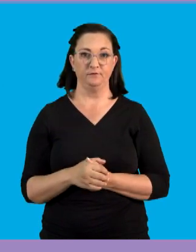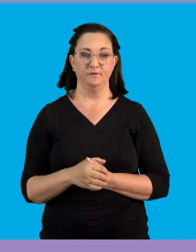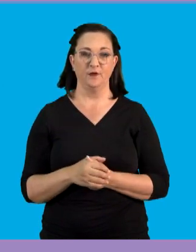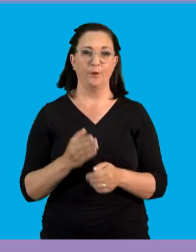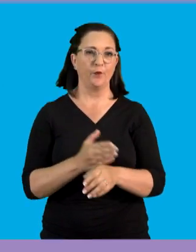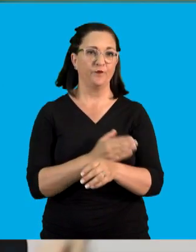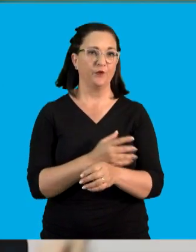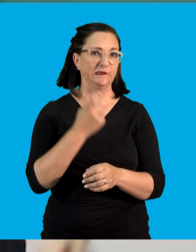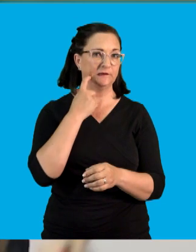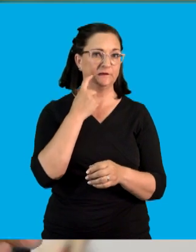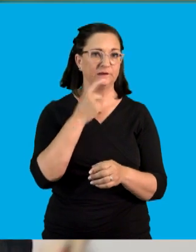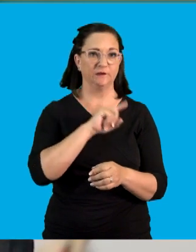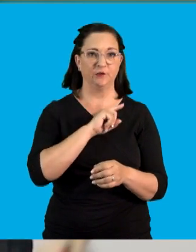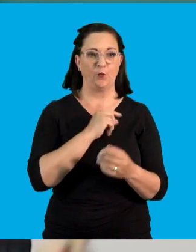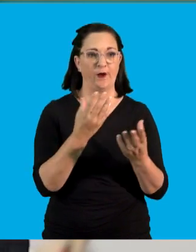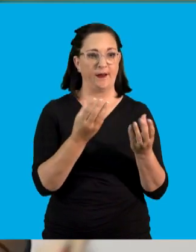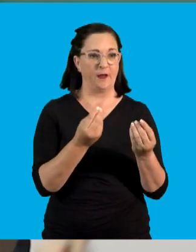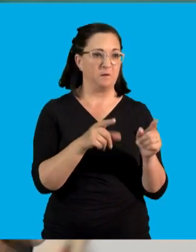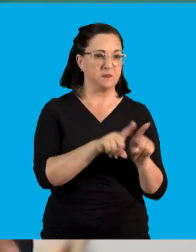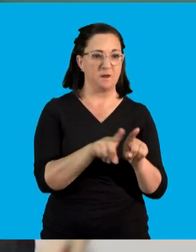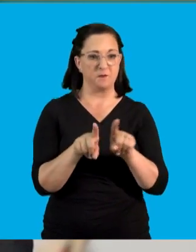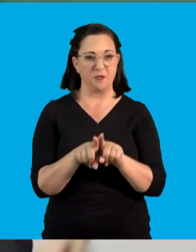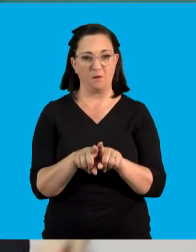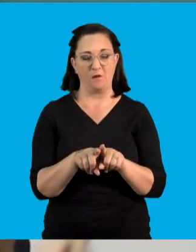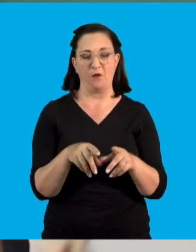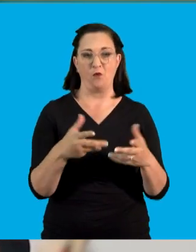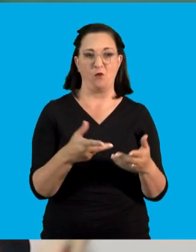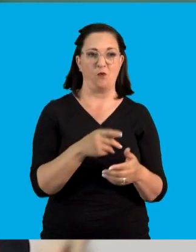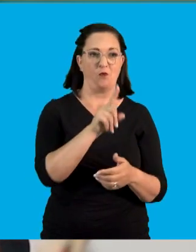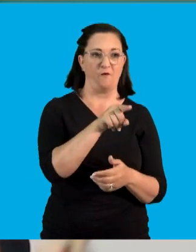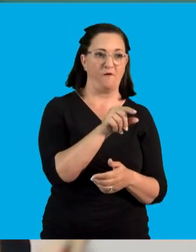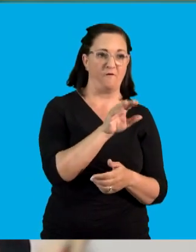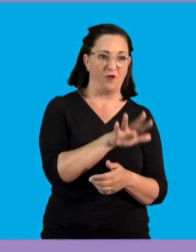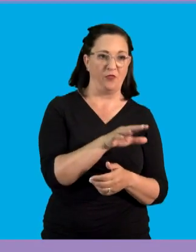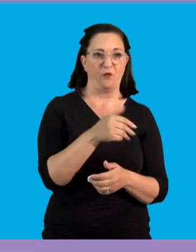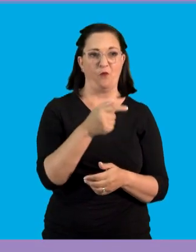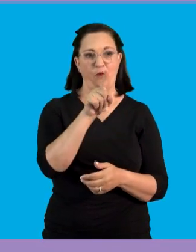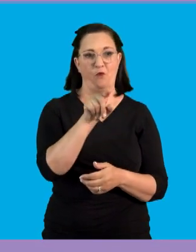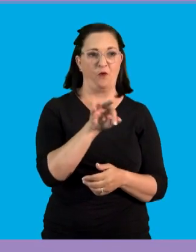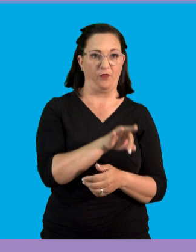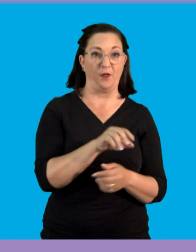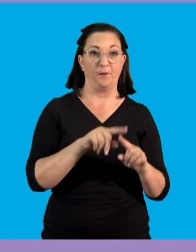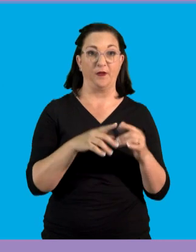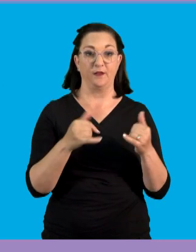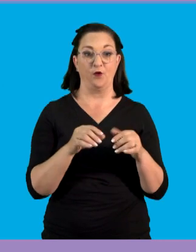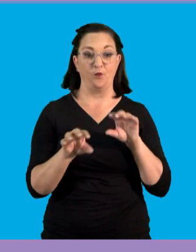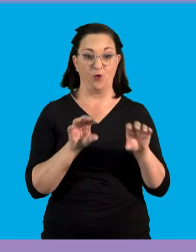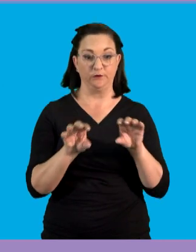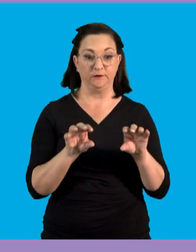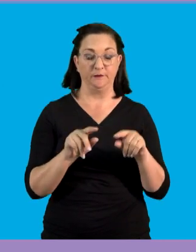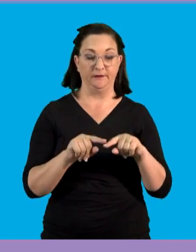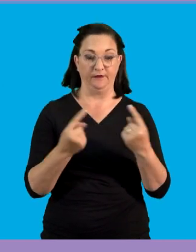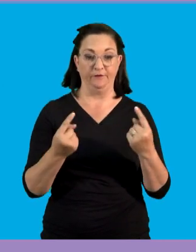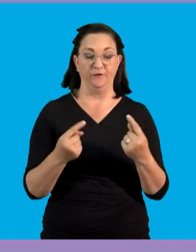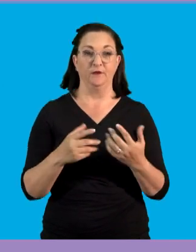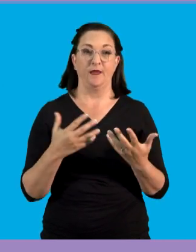other ones were easy because we were dealing with fifths and fifths or thirds and thirds. So what about when they have different denominators?